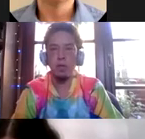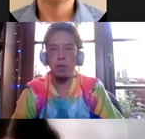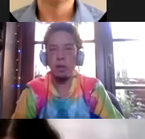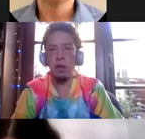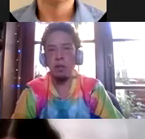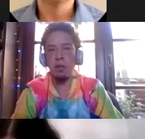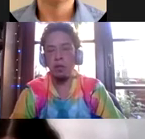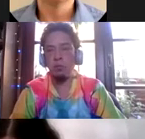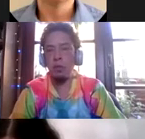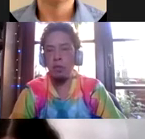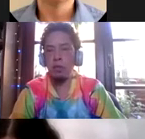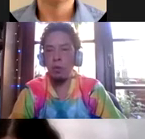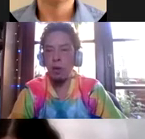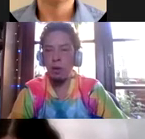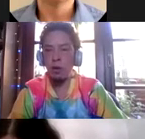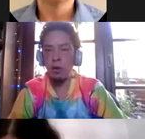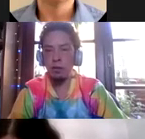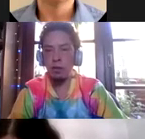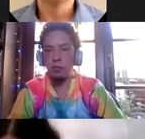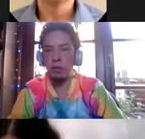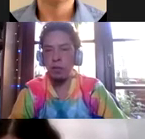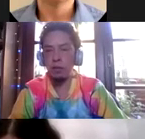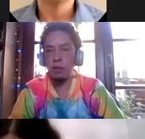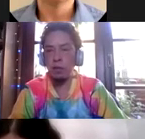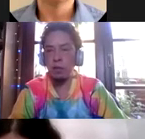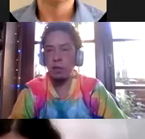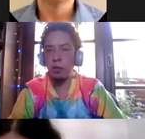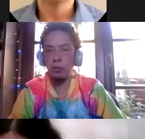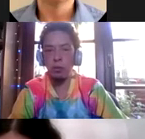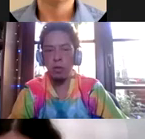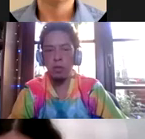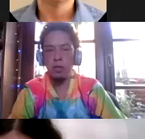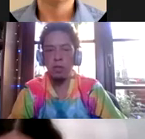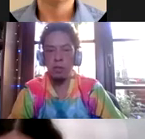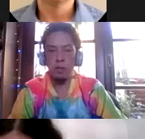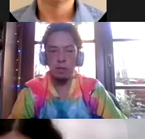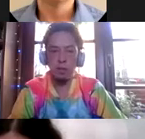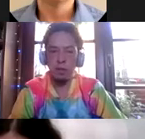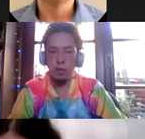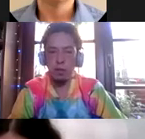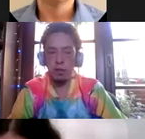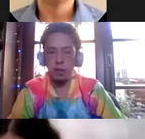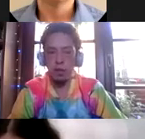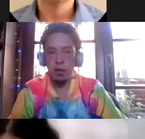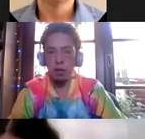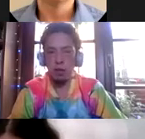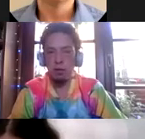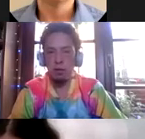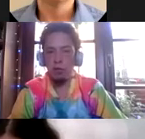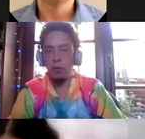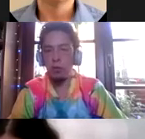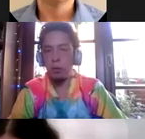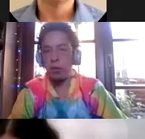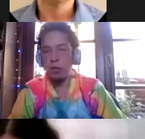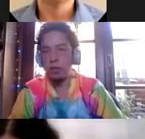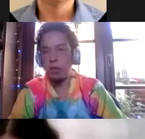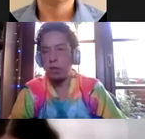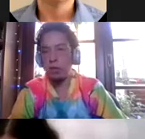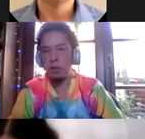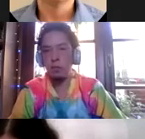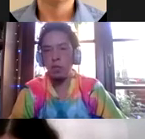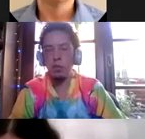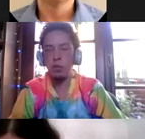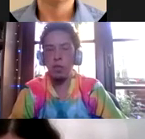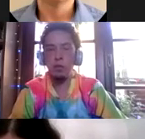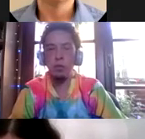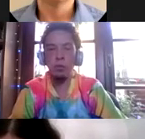protests across the country for free access to health with no cuts. In 2016, since there